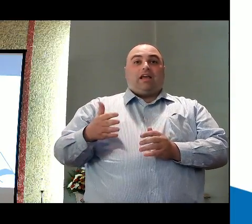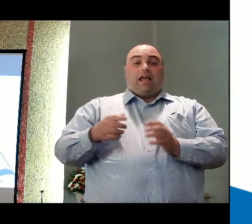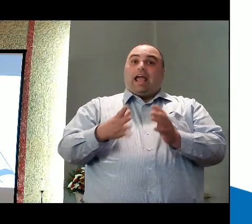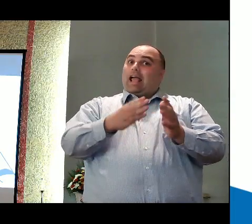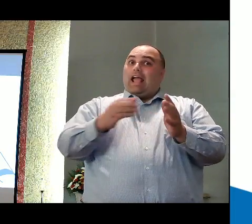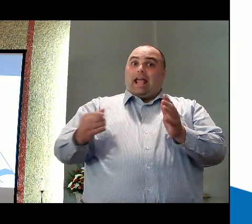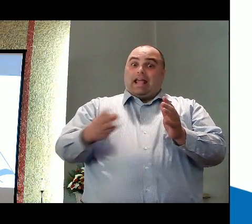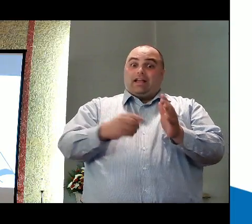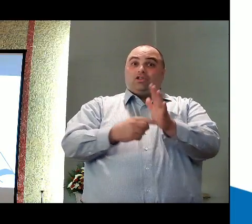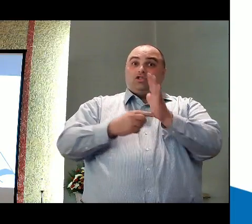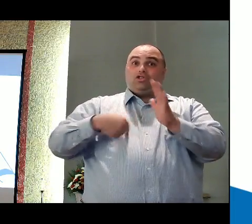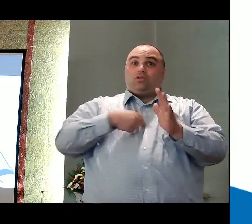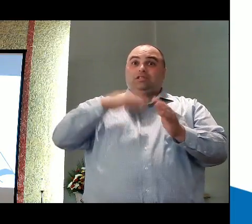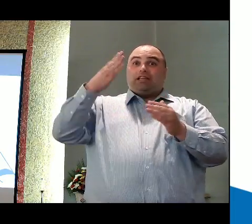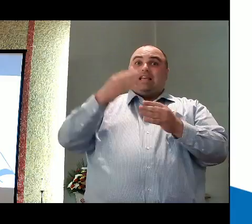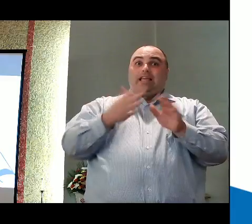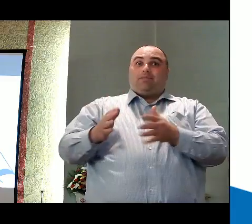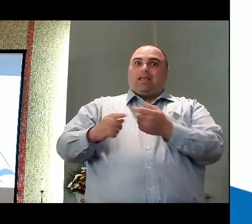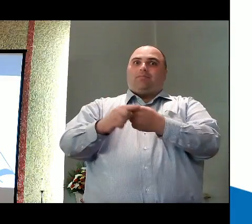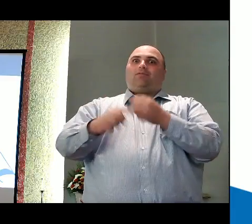of time. Amen?